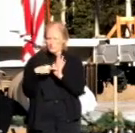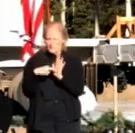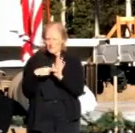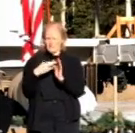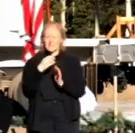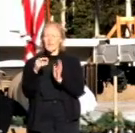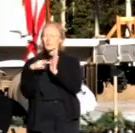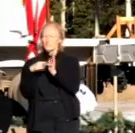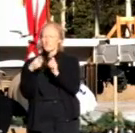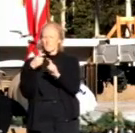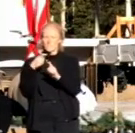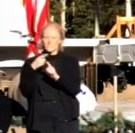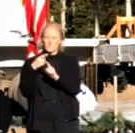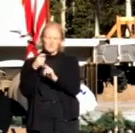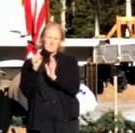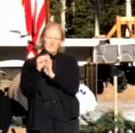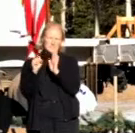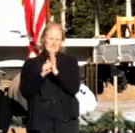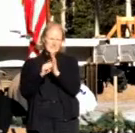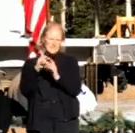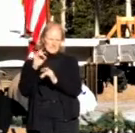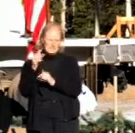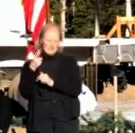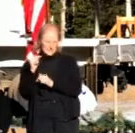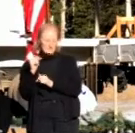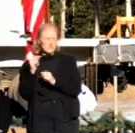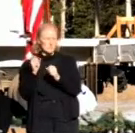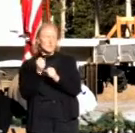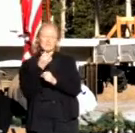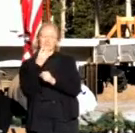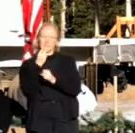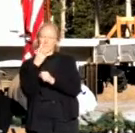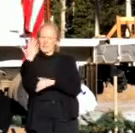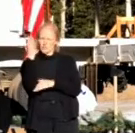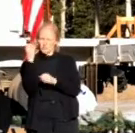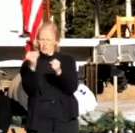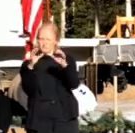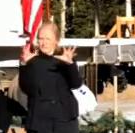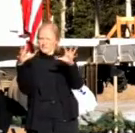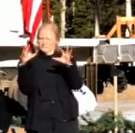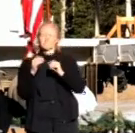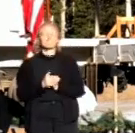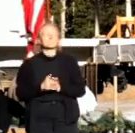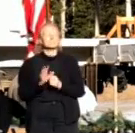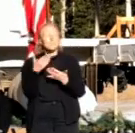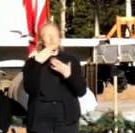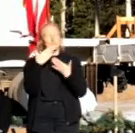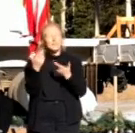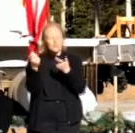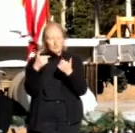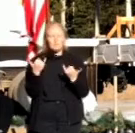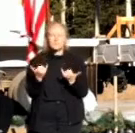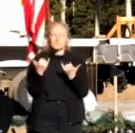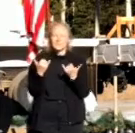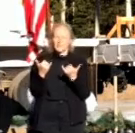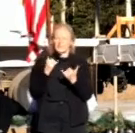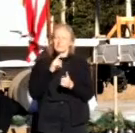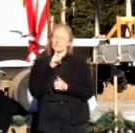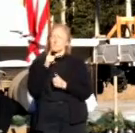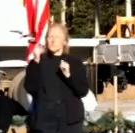and representatives from the state delegation will actually light the tree. So again, thank you for coming today, and really